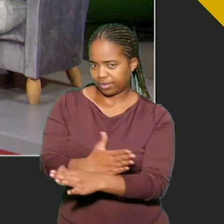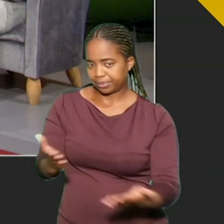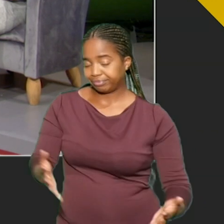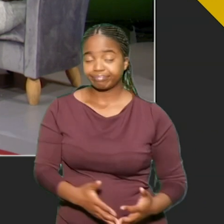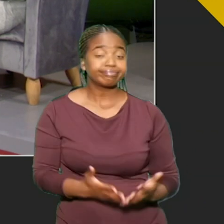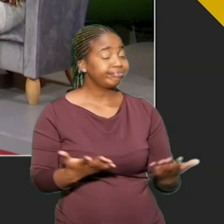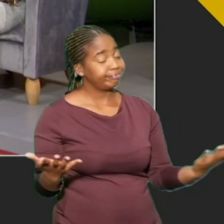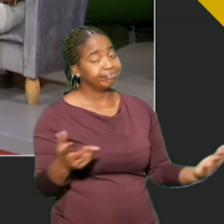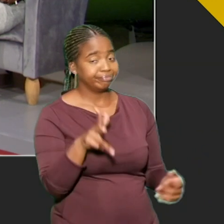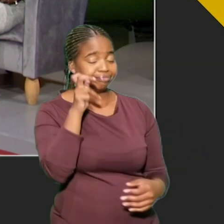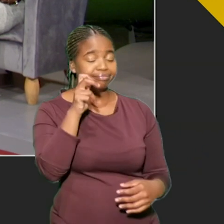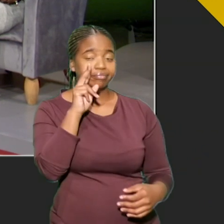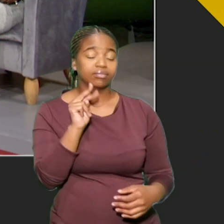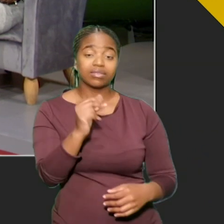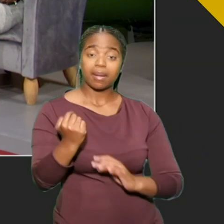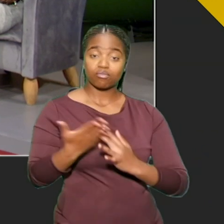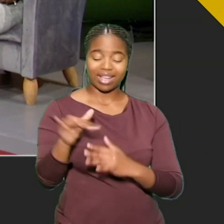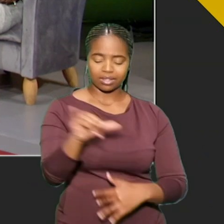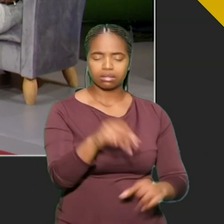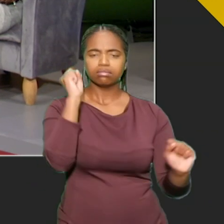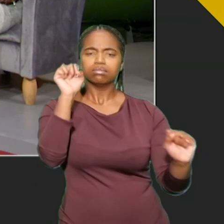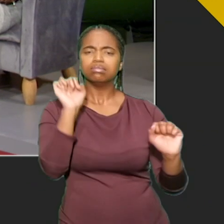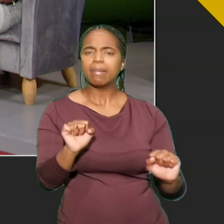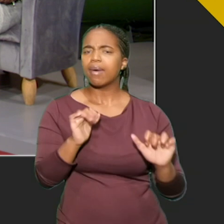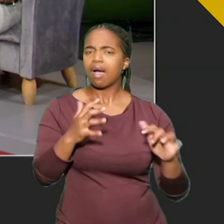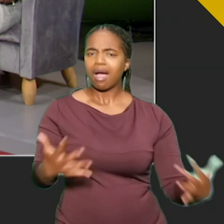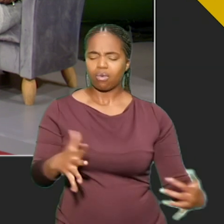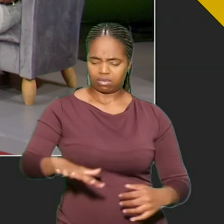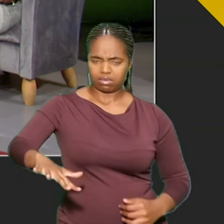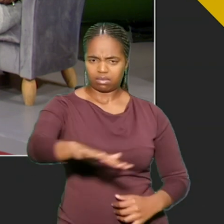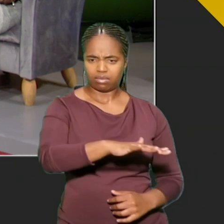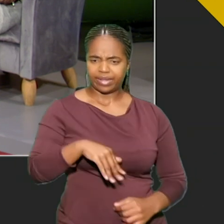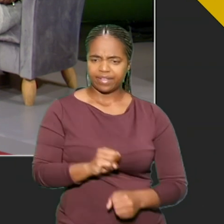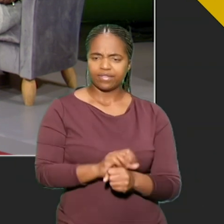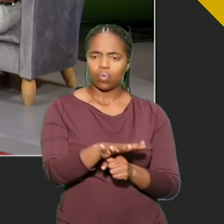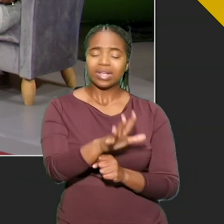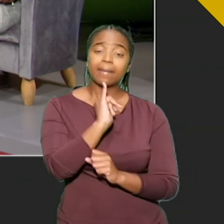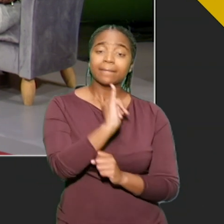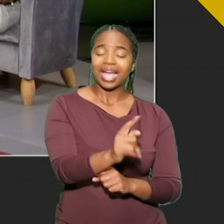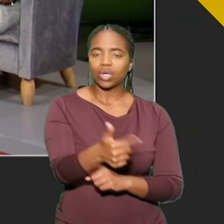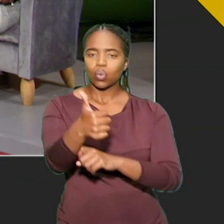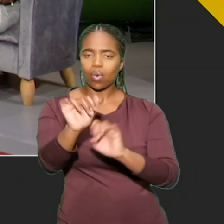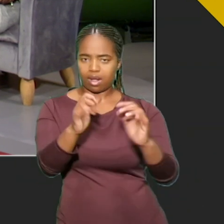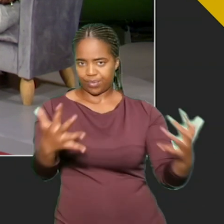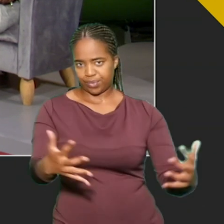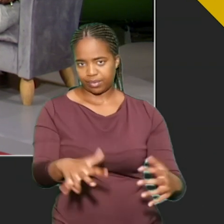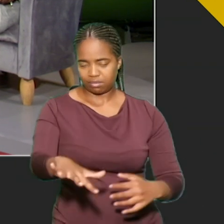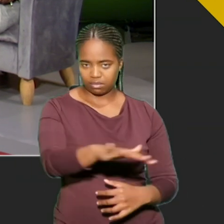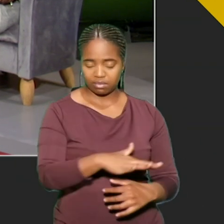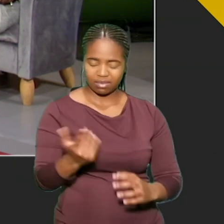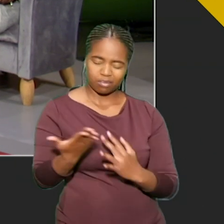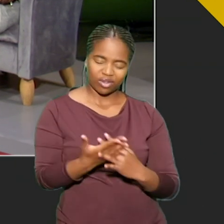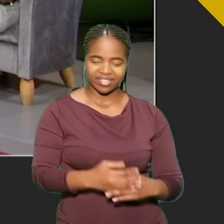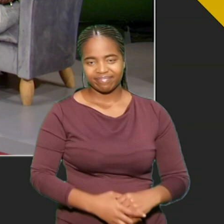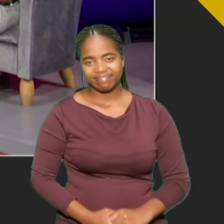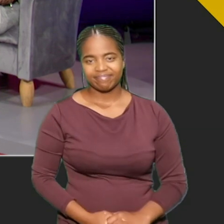you're begging there, but pin the footy best after the break. We're going to find out how do these environments influence bad and good. Glendale, let's pull out. Got the best way